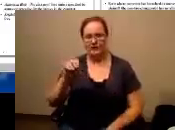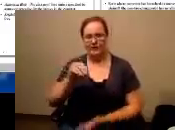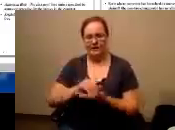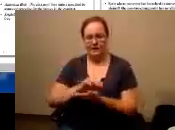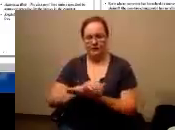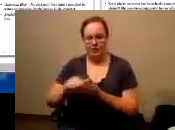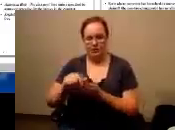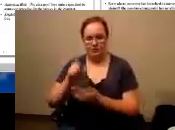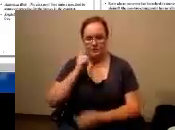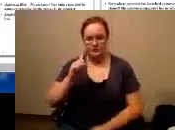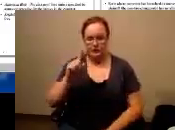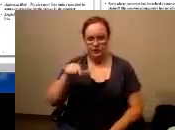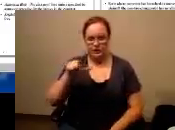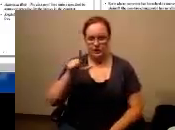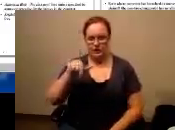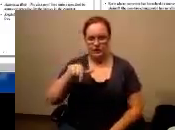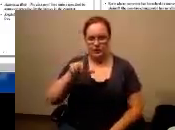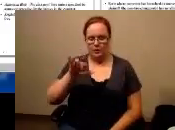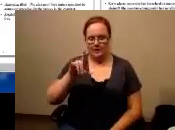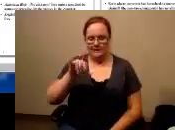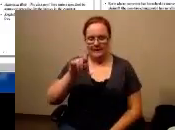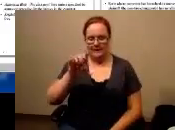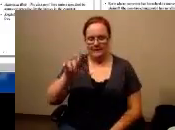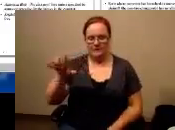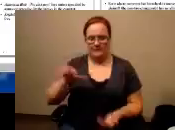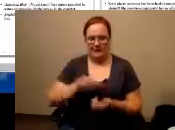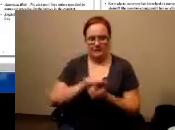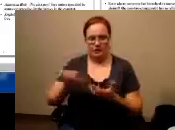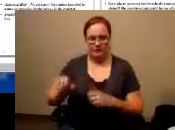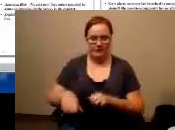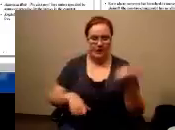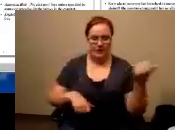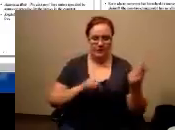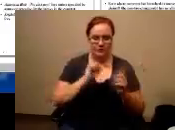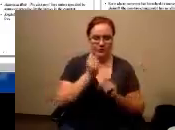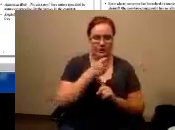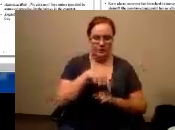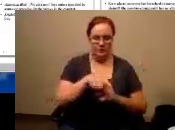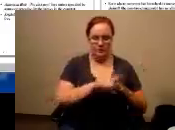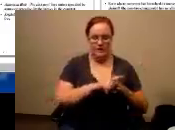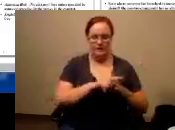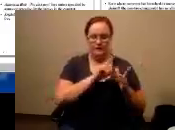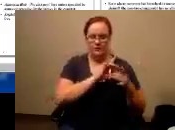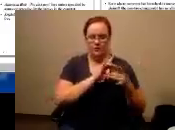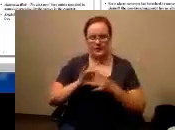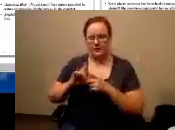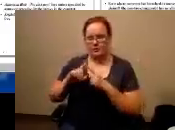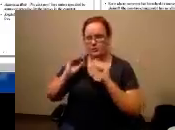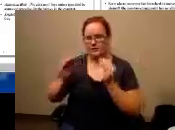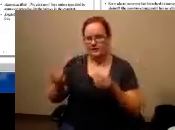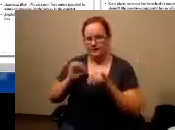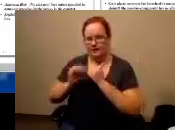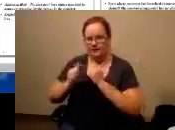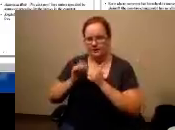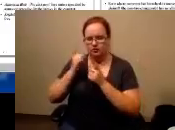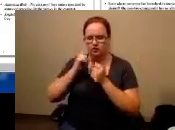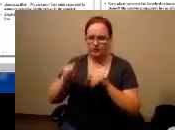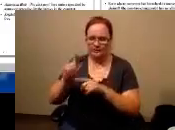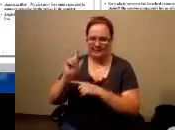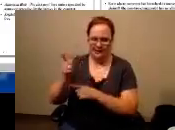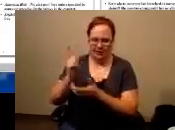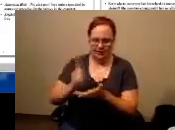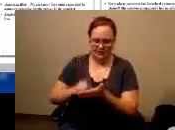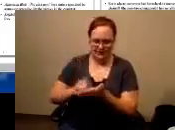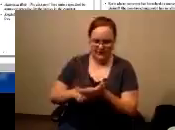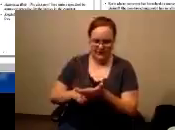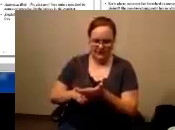for liquidating damages. Now, the other scenario where this comes up, and this relates to the non-competition agreement later we're going to talk about, so I'm going to hold off